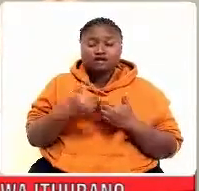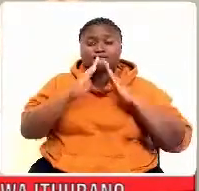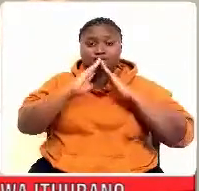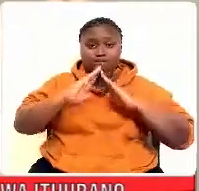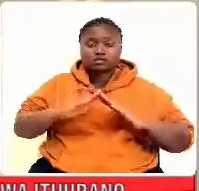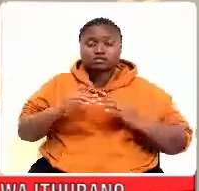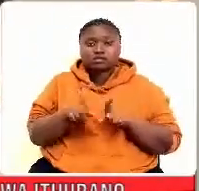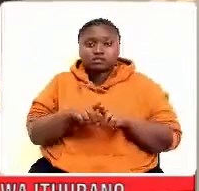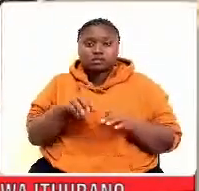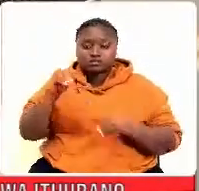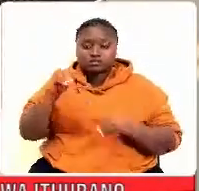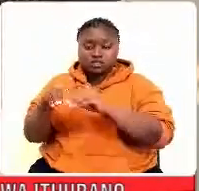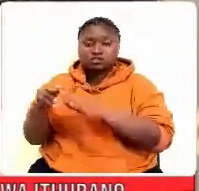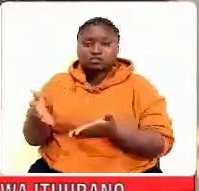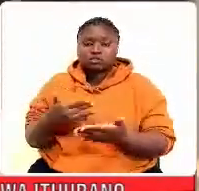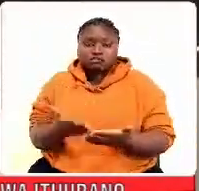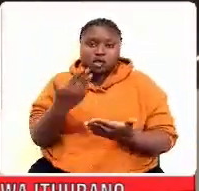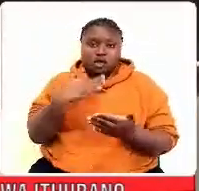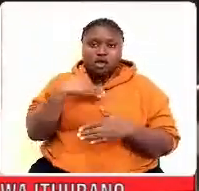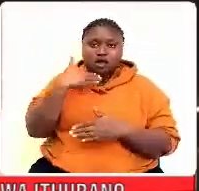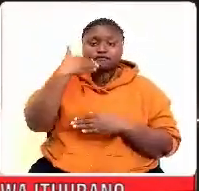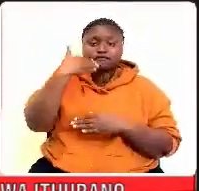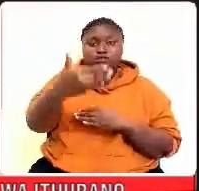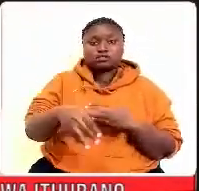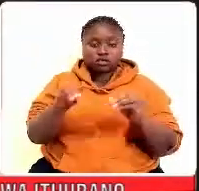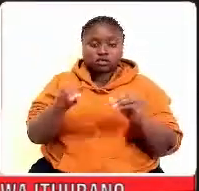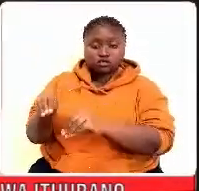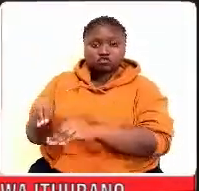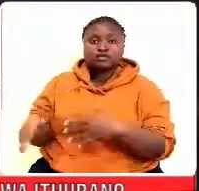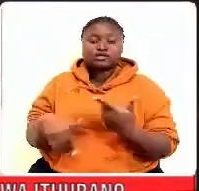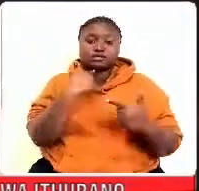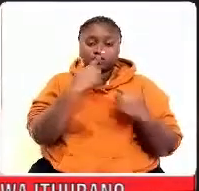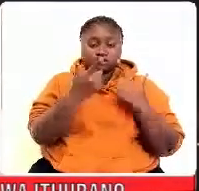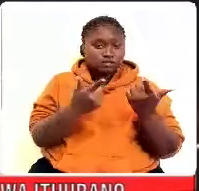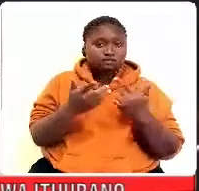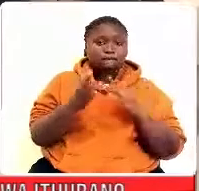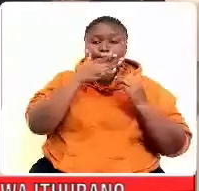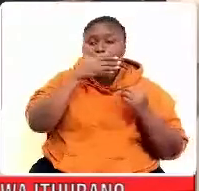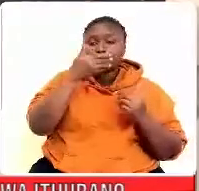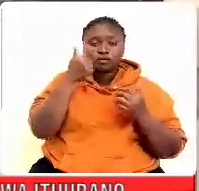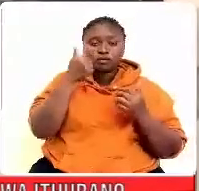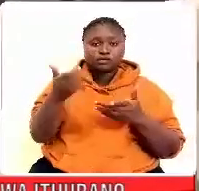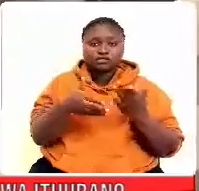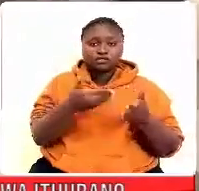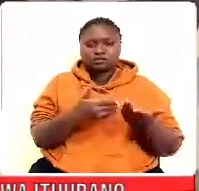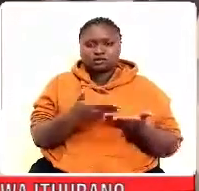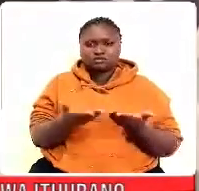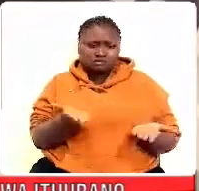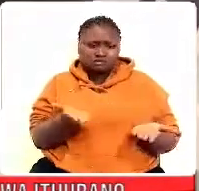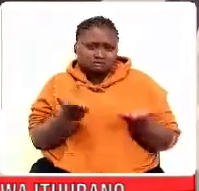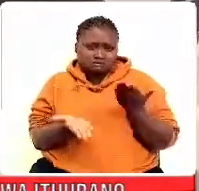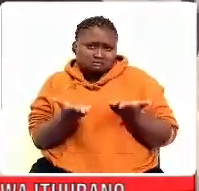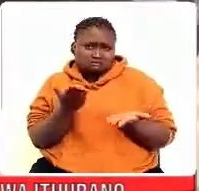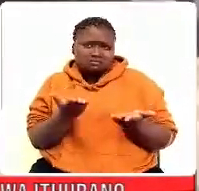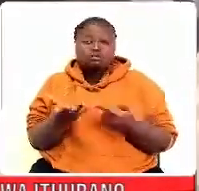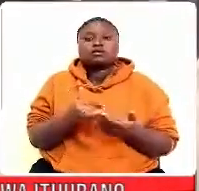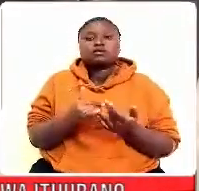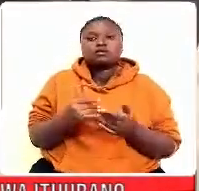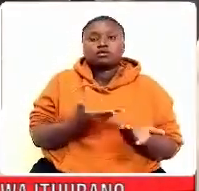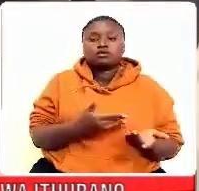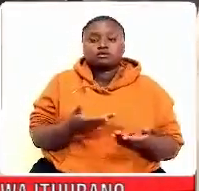githurano kuatona dhudha wa githurano. Woko akira nirate kule na wagagu kwa hota kukorona